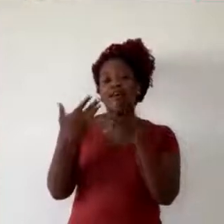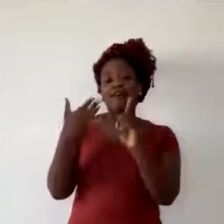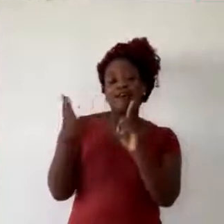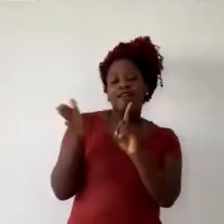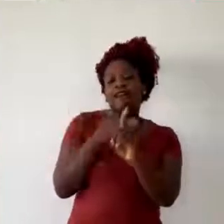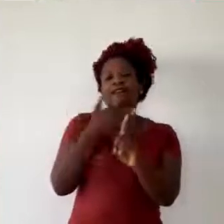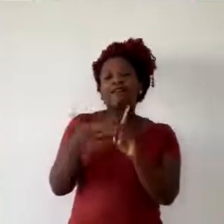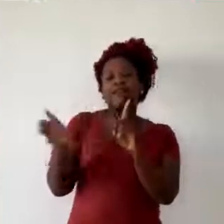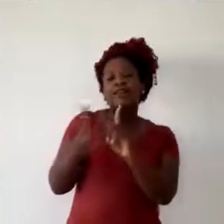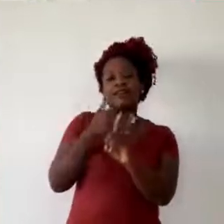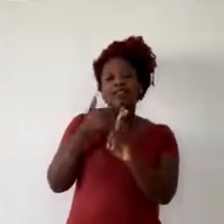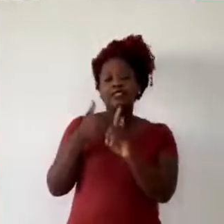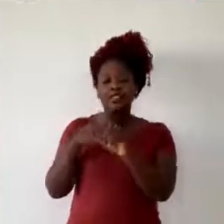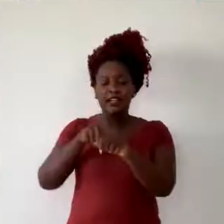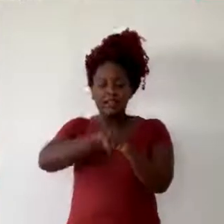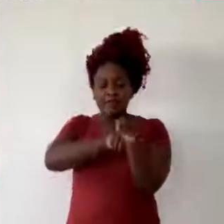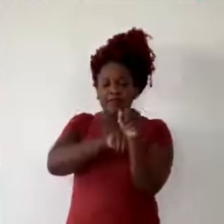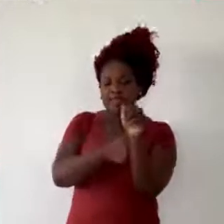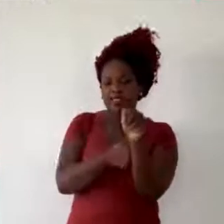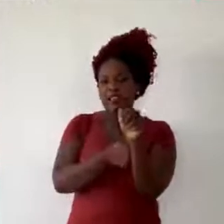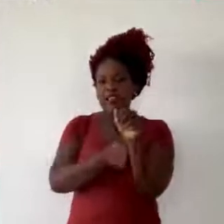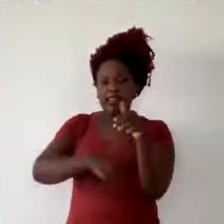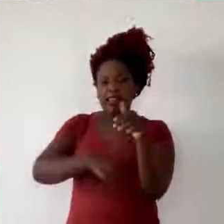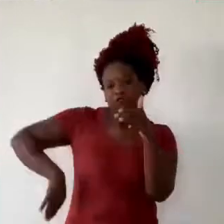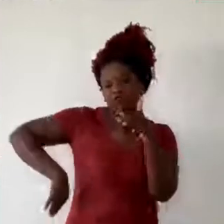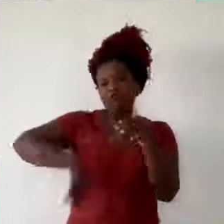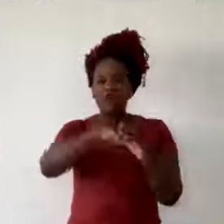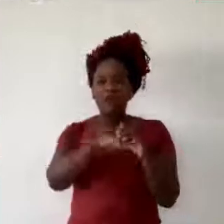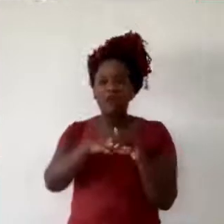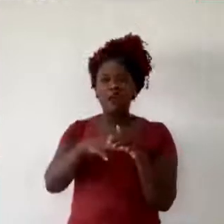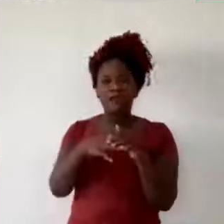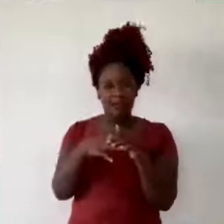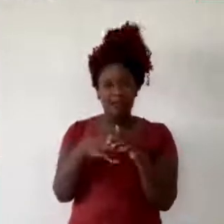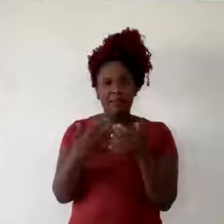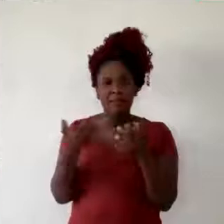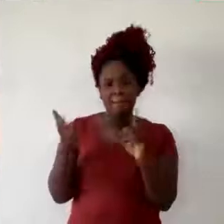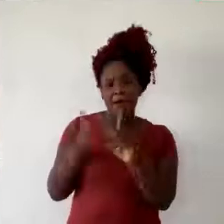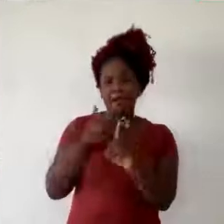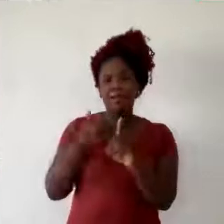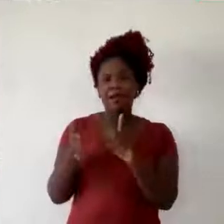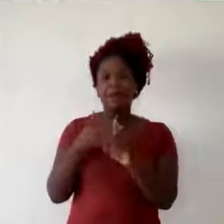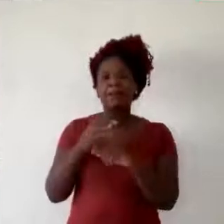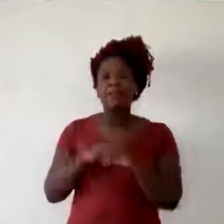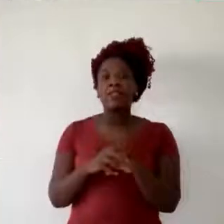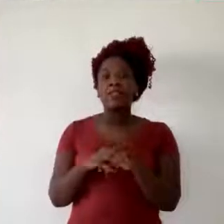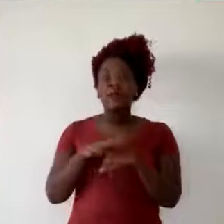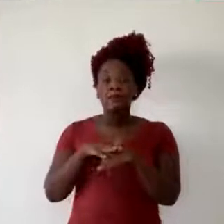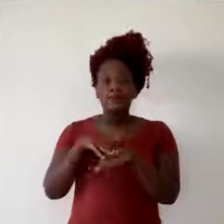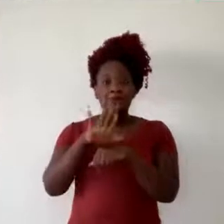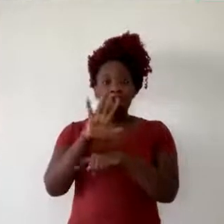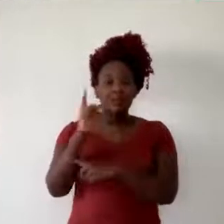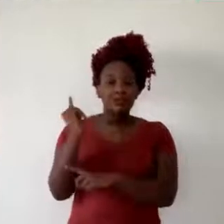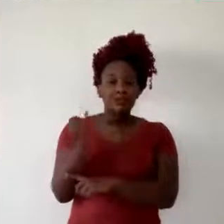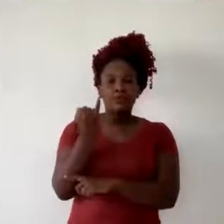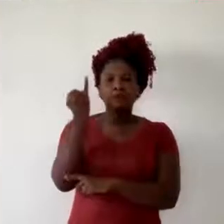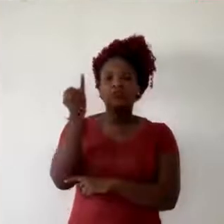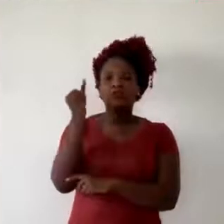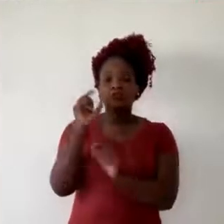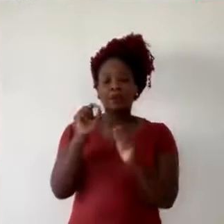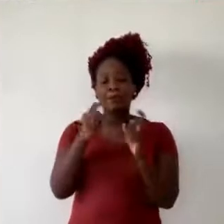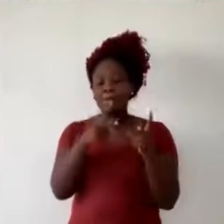it's then the one in which people are hit by kicking and punching you. So it's really important